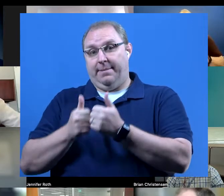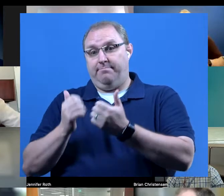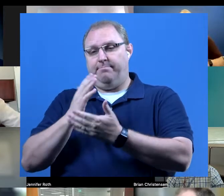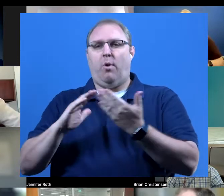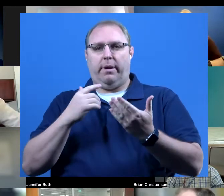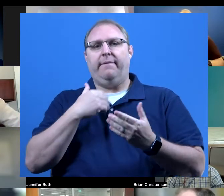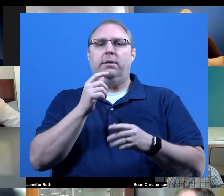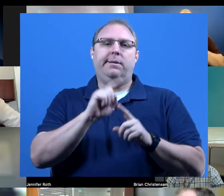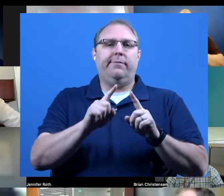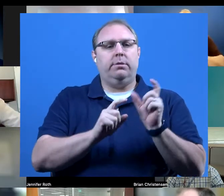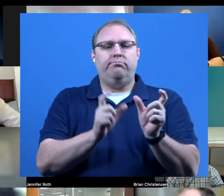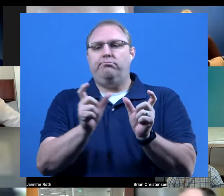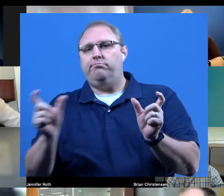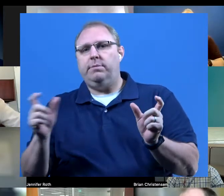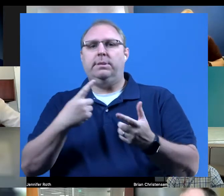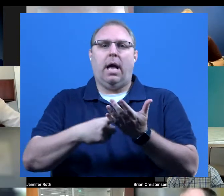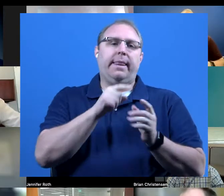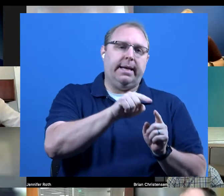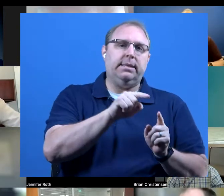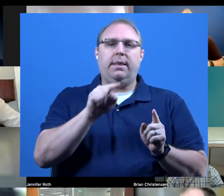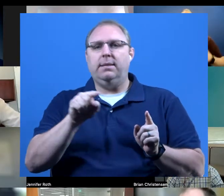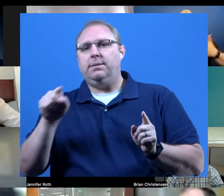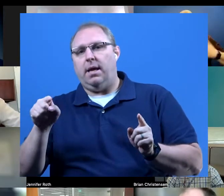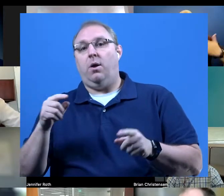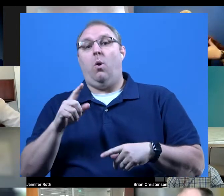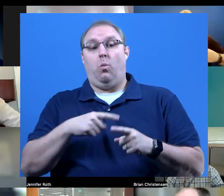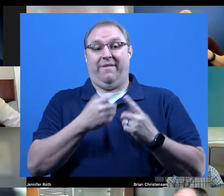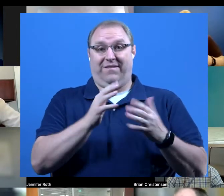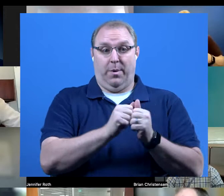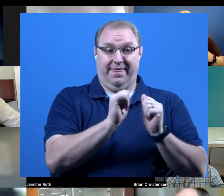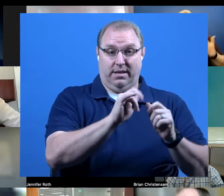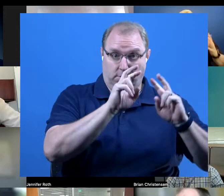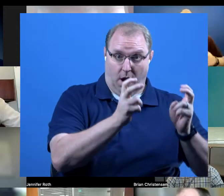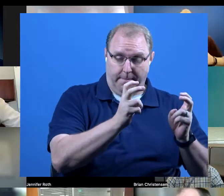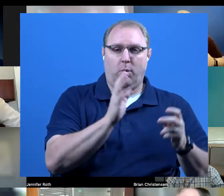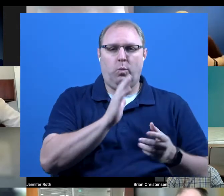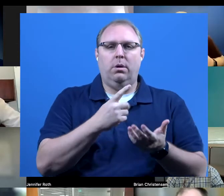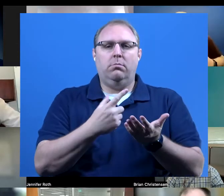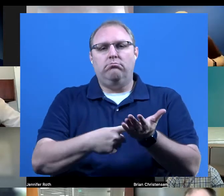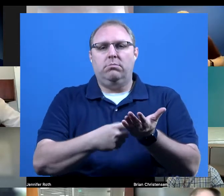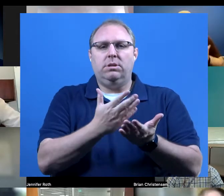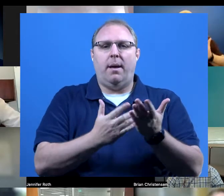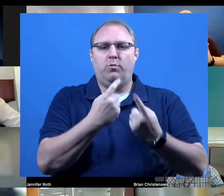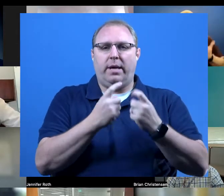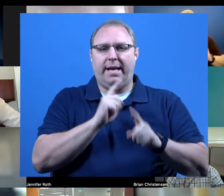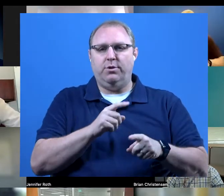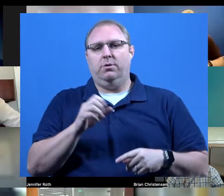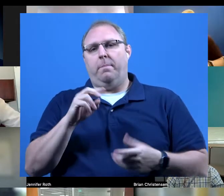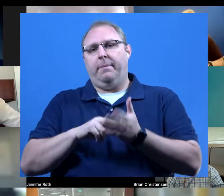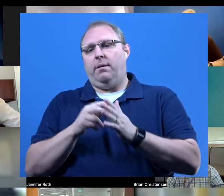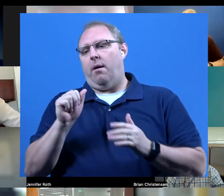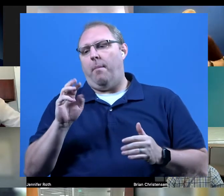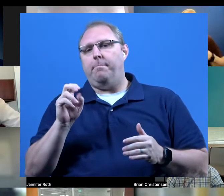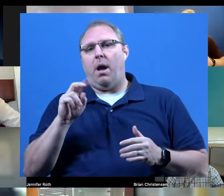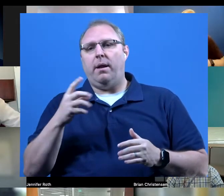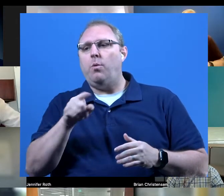We will answer the questions at the end of each section for two reasons. We might already answer the question a little bit later in the presentation. And then also